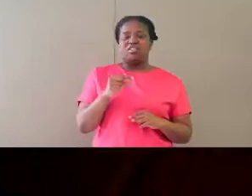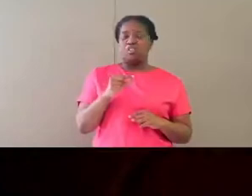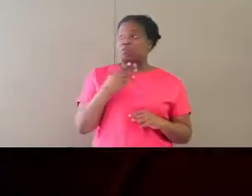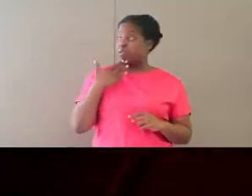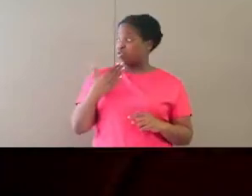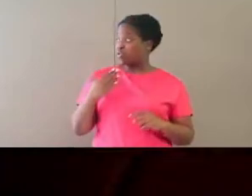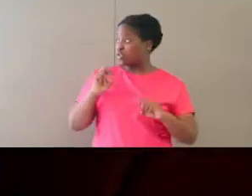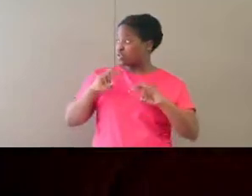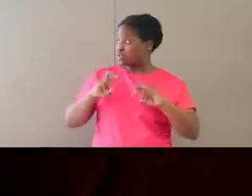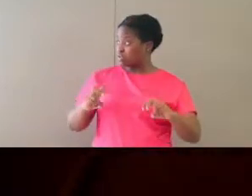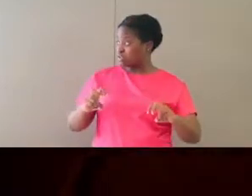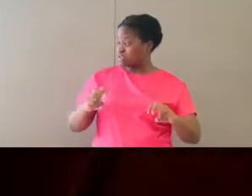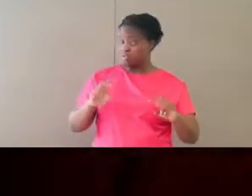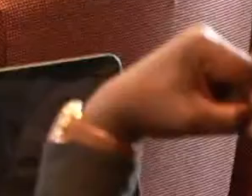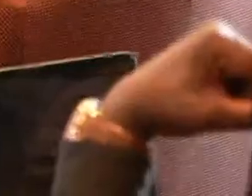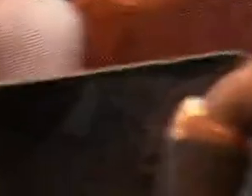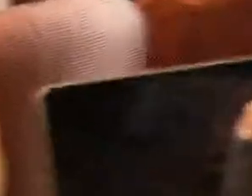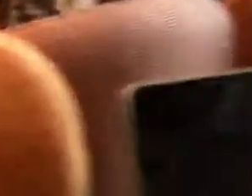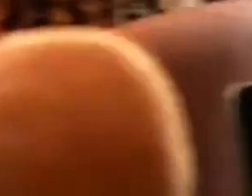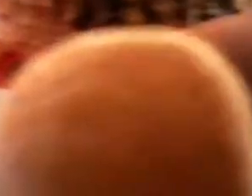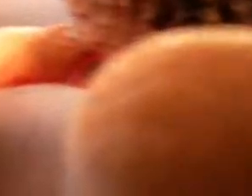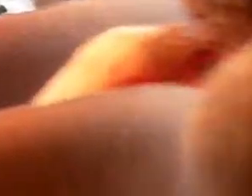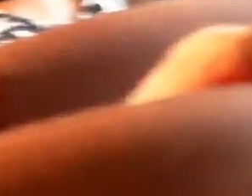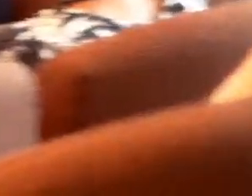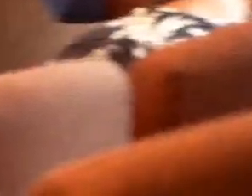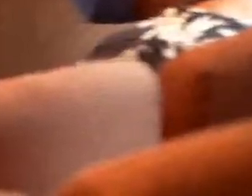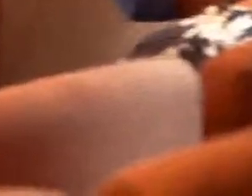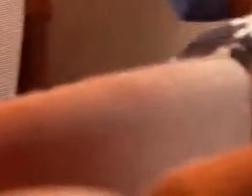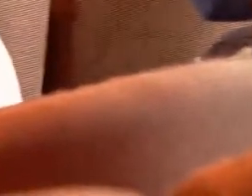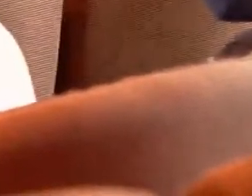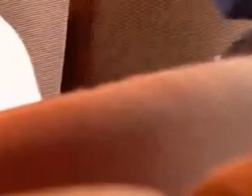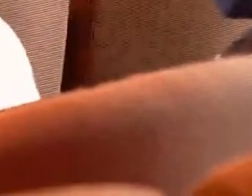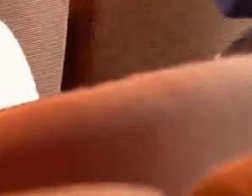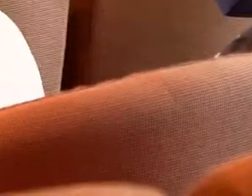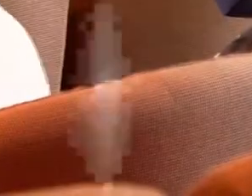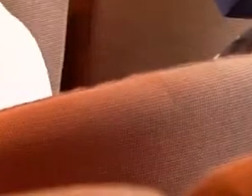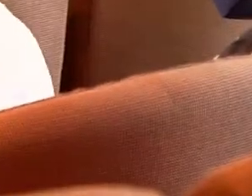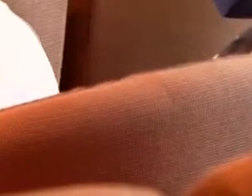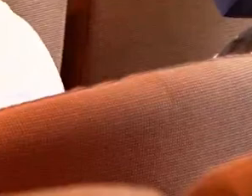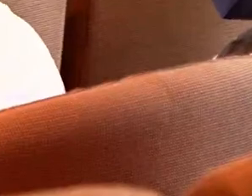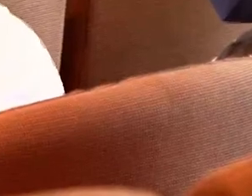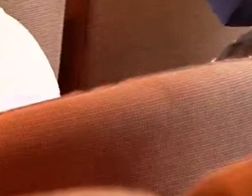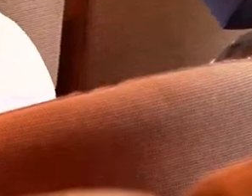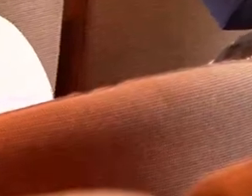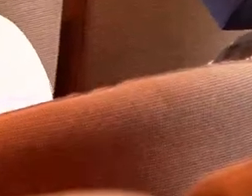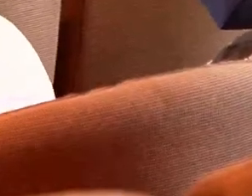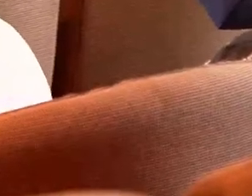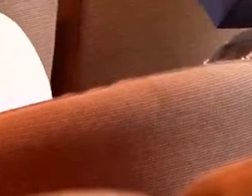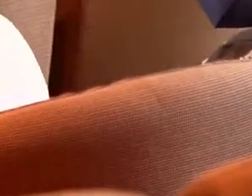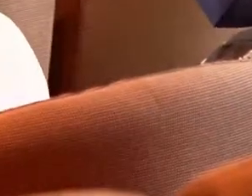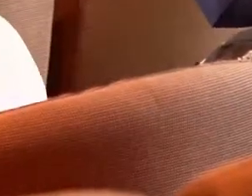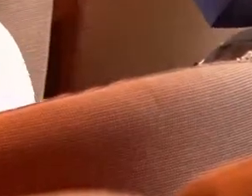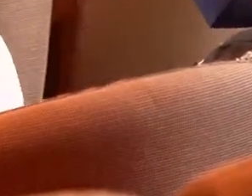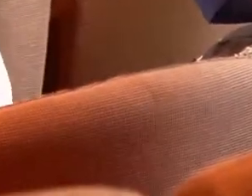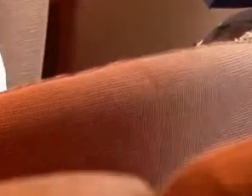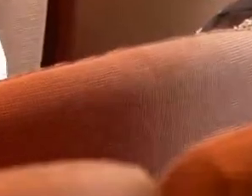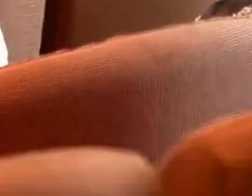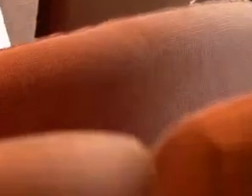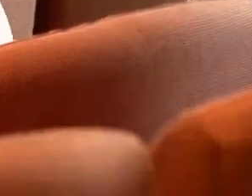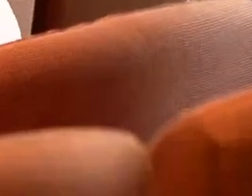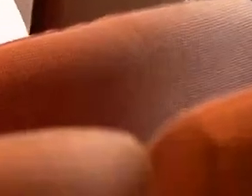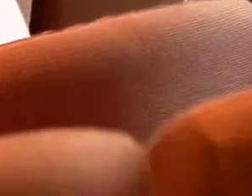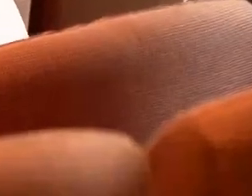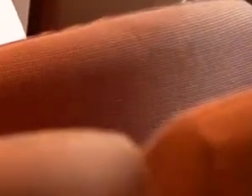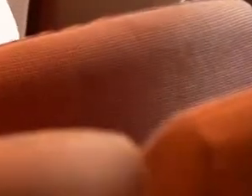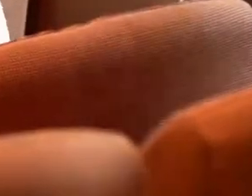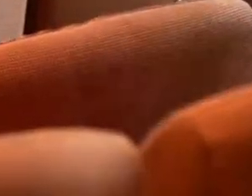this together. I think my question is to the researchers and also maybe to the minister, because I think I sort of went to the end of the report and just quickly read through the